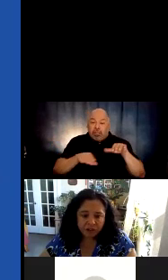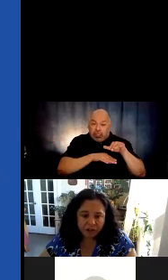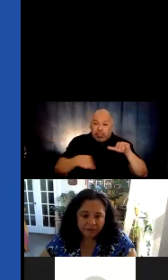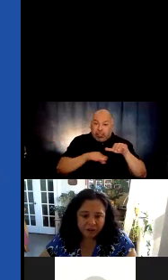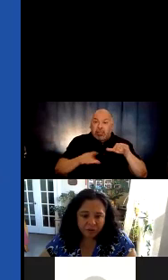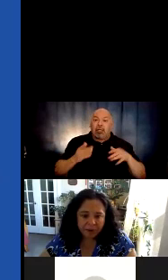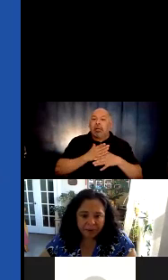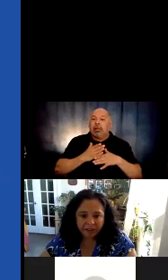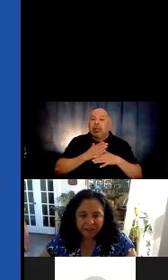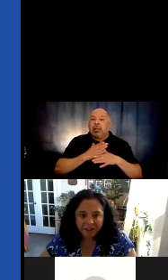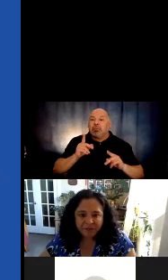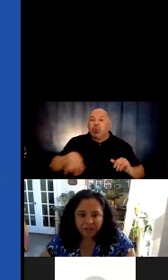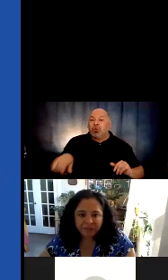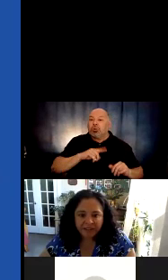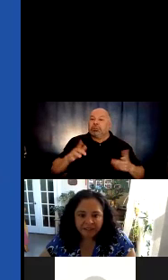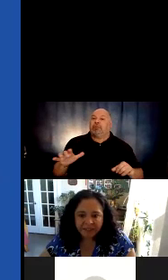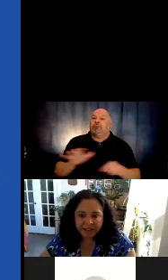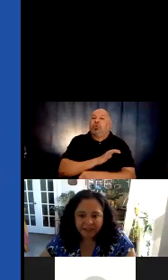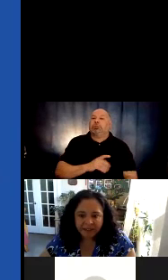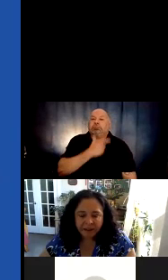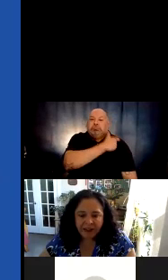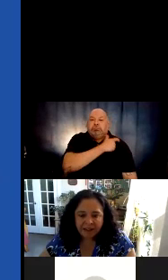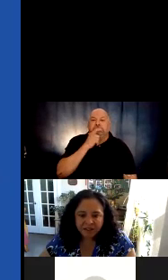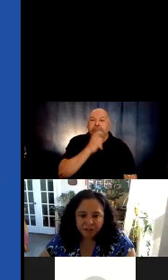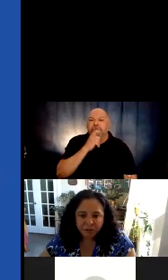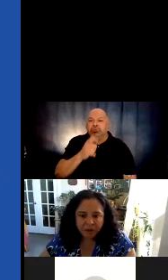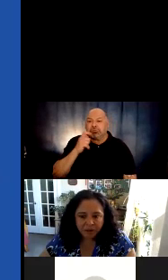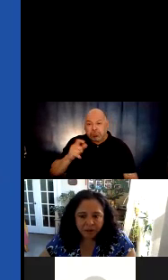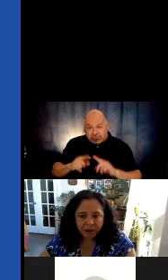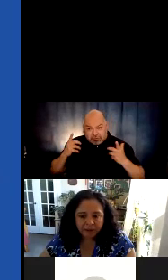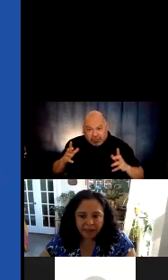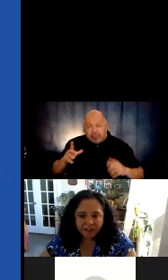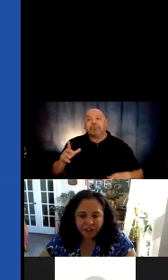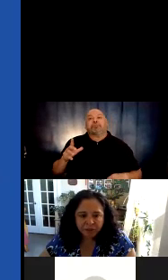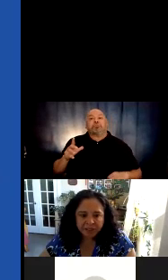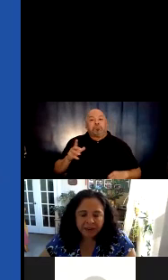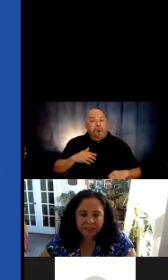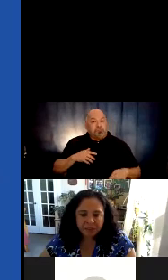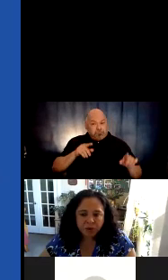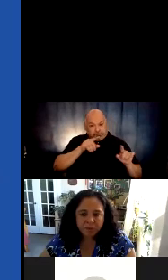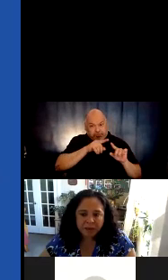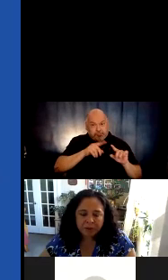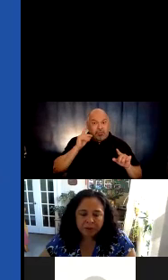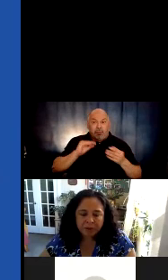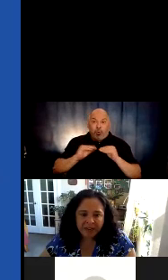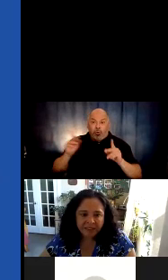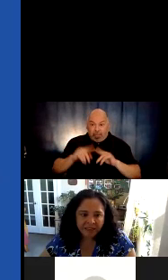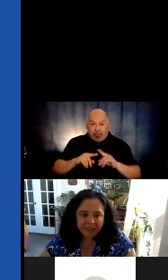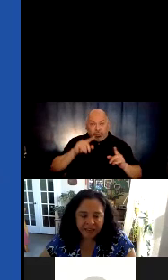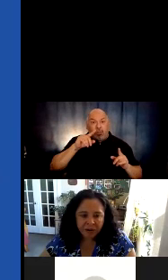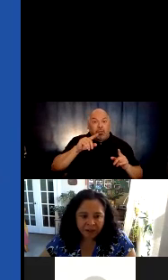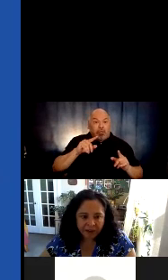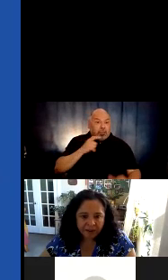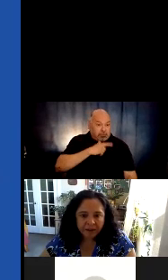is the share of the total population that is fully vaccinated. The line shows that as more people are vaccinated